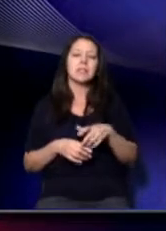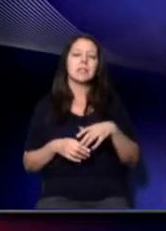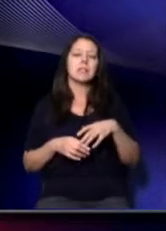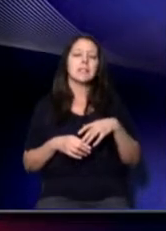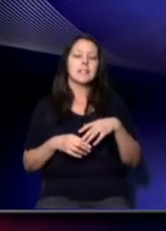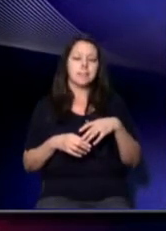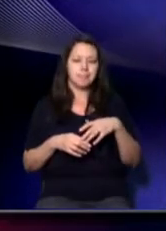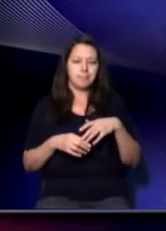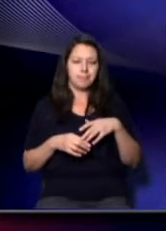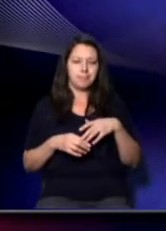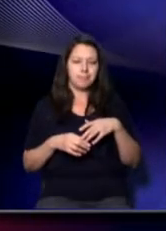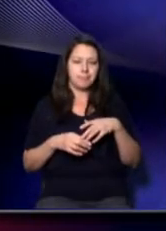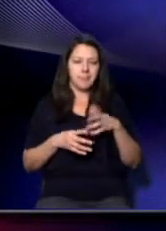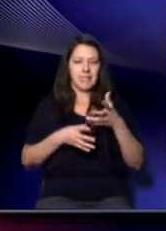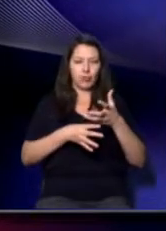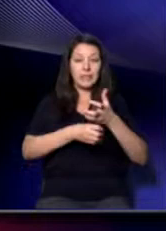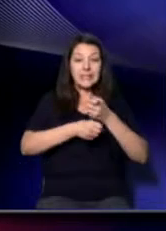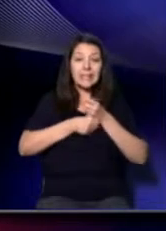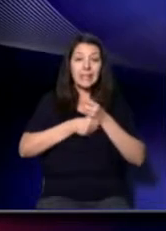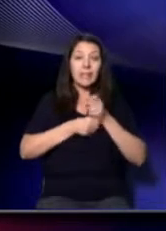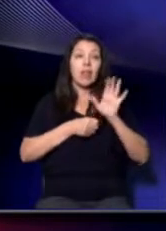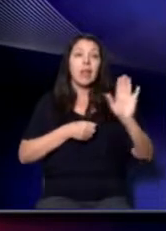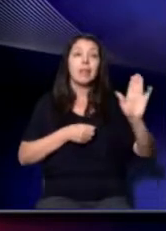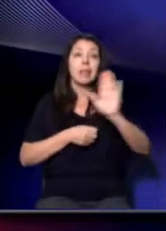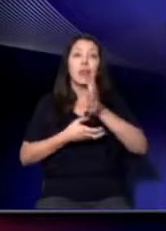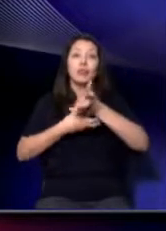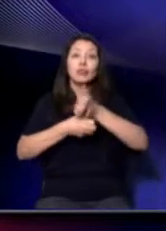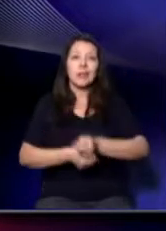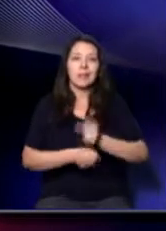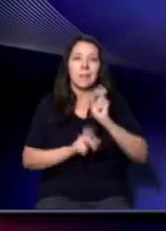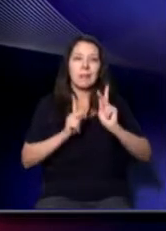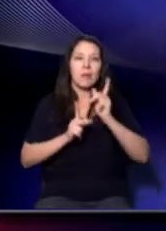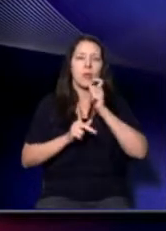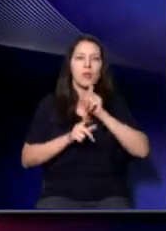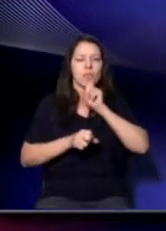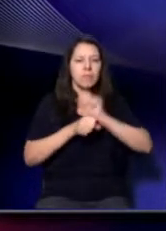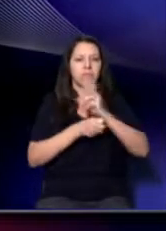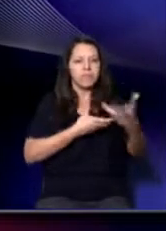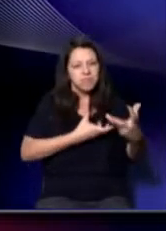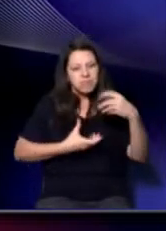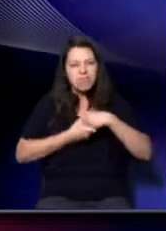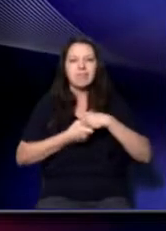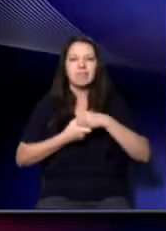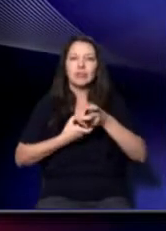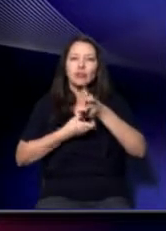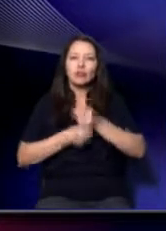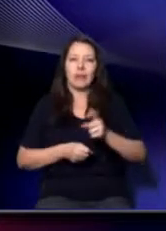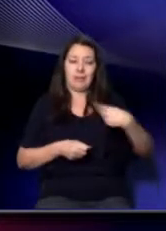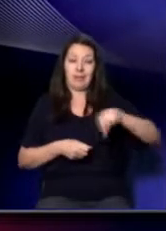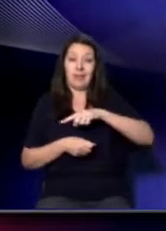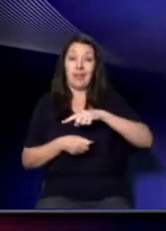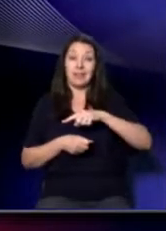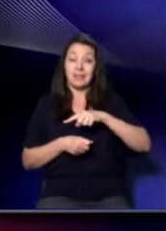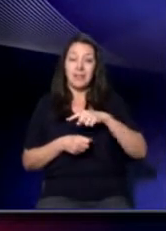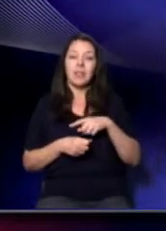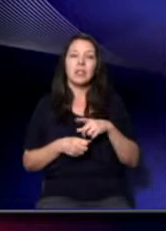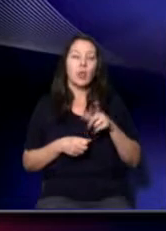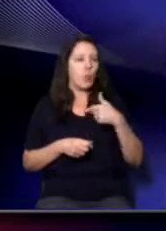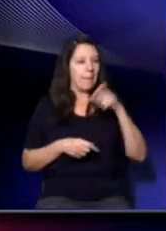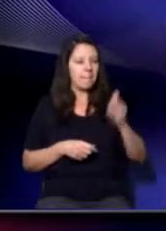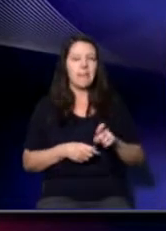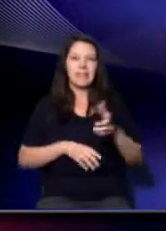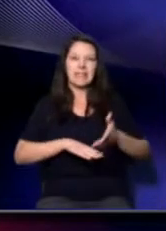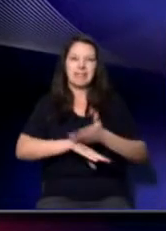all of our stakeholders' trust. That means you, the board, that means our staff,